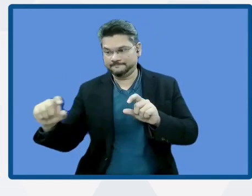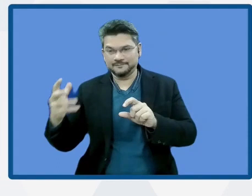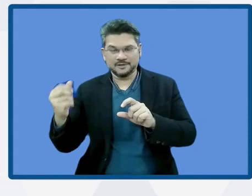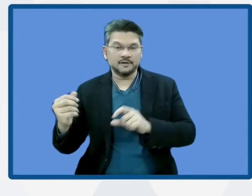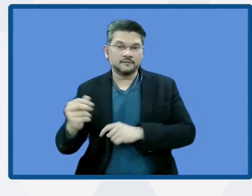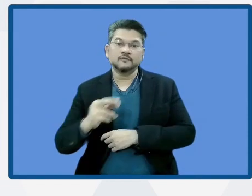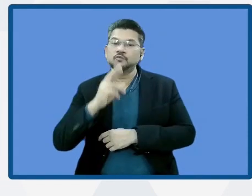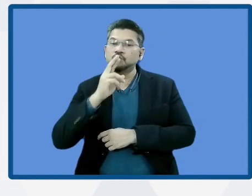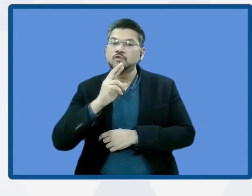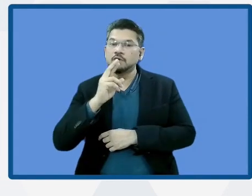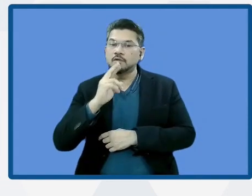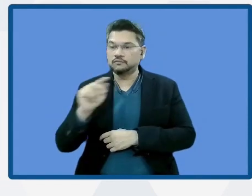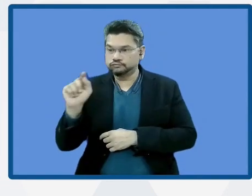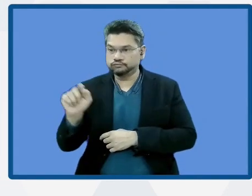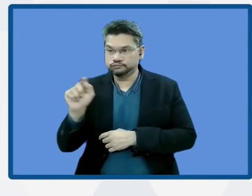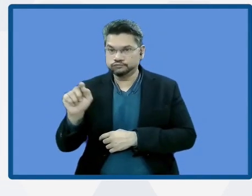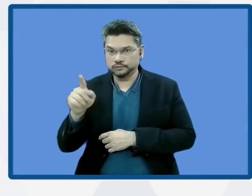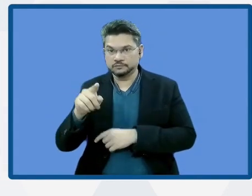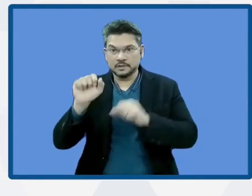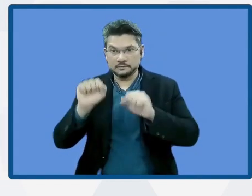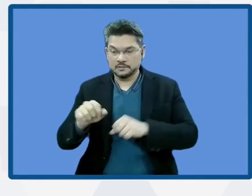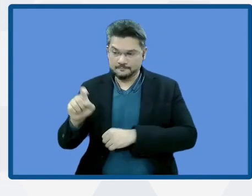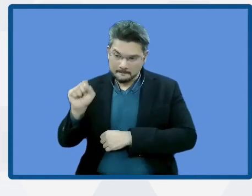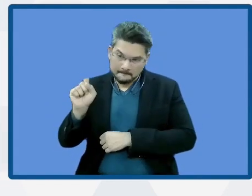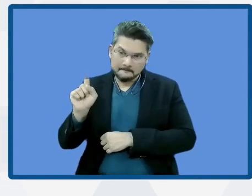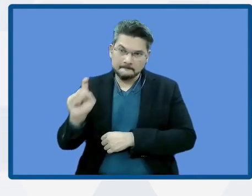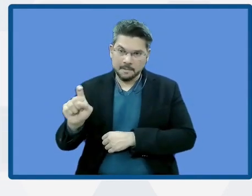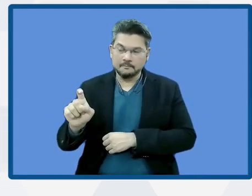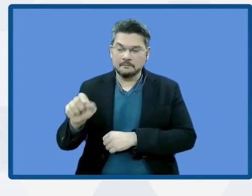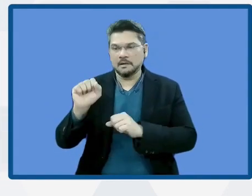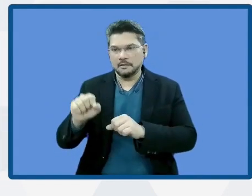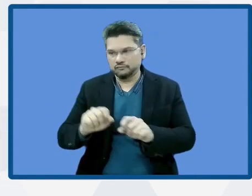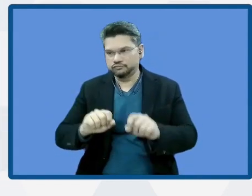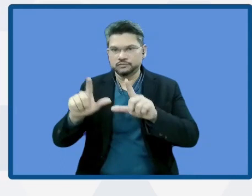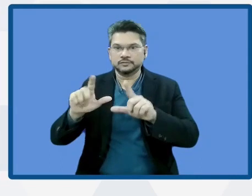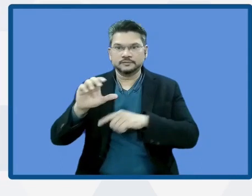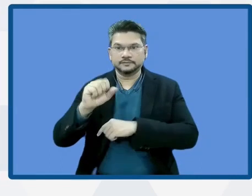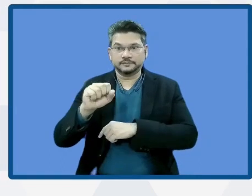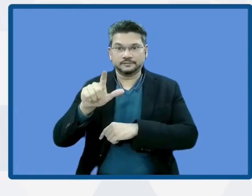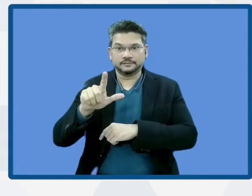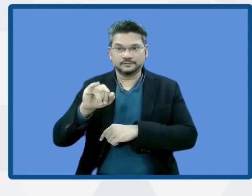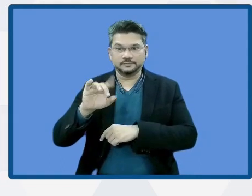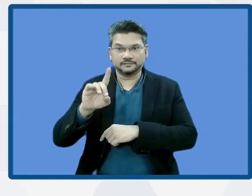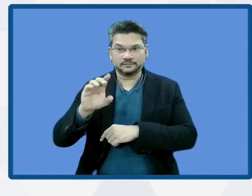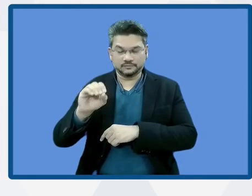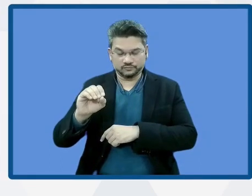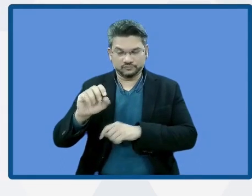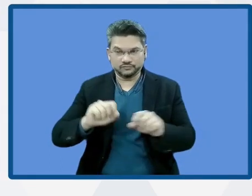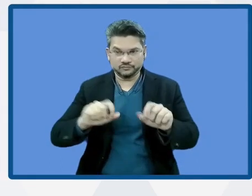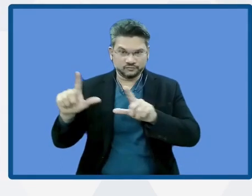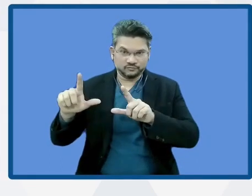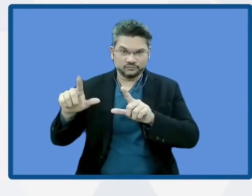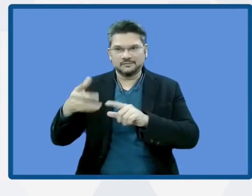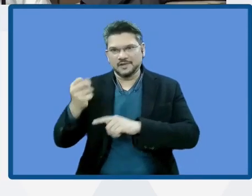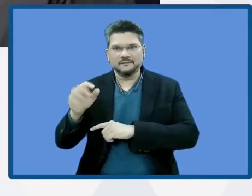to click on in order to access Slido. And that way you'll also be able to see the questions that that